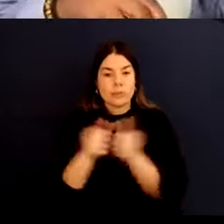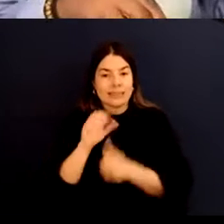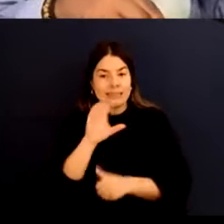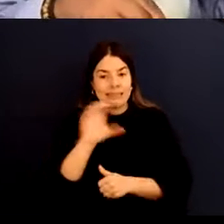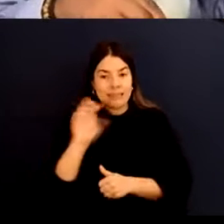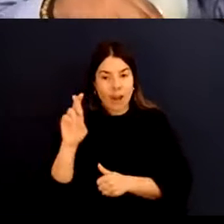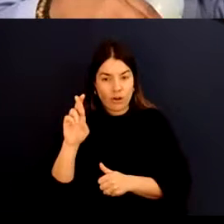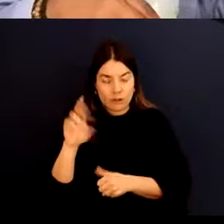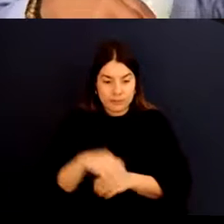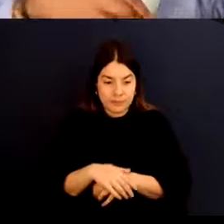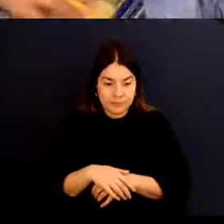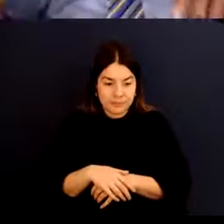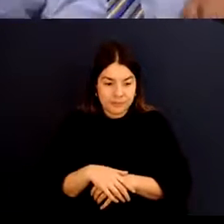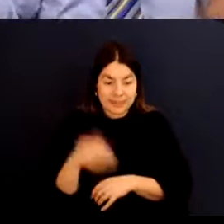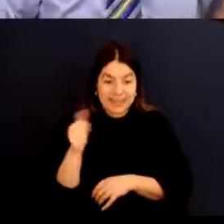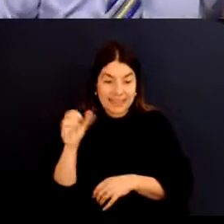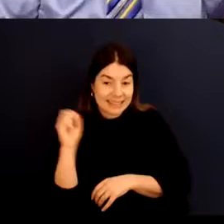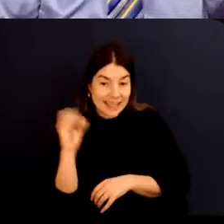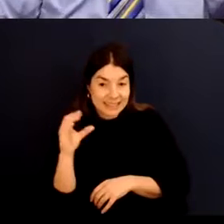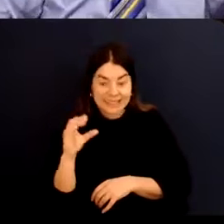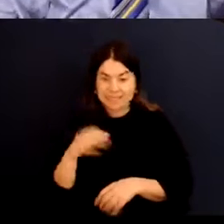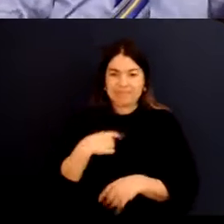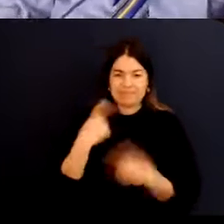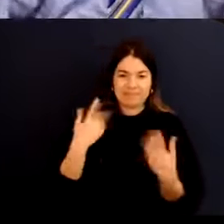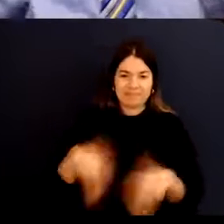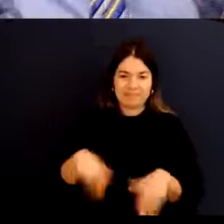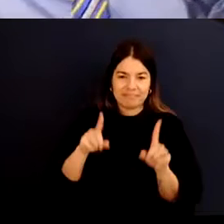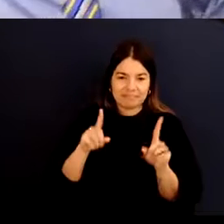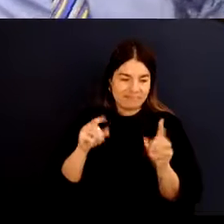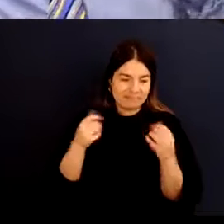10 seconds. I'm good. Thank you.